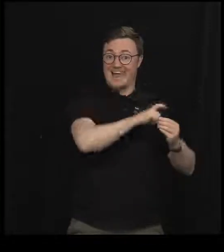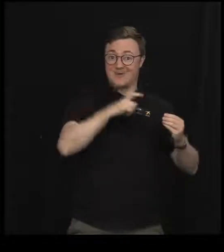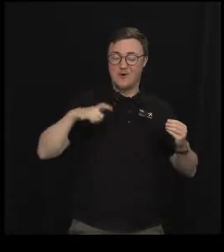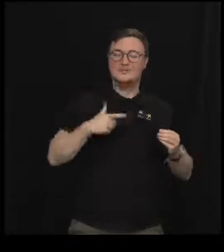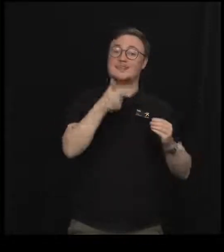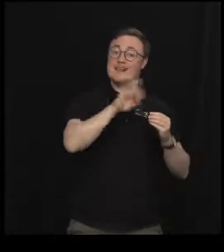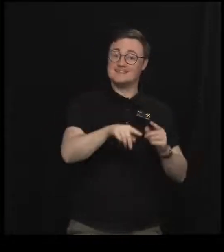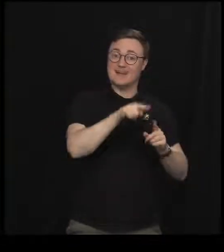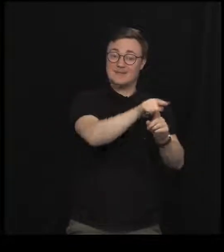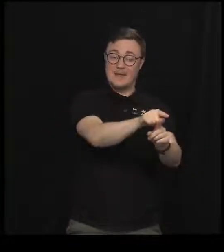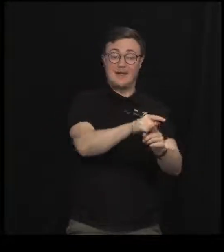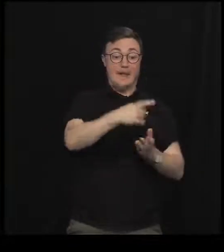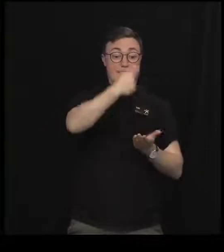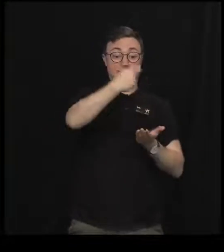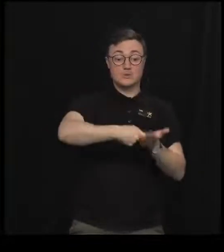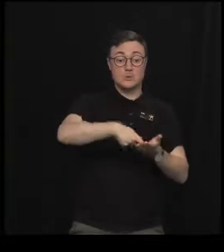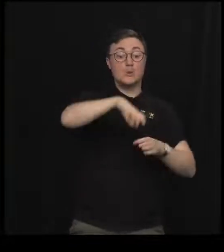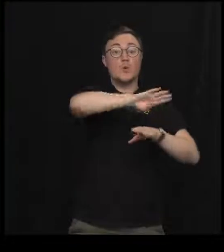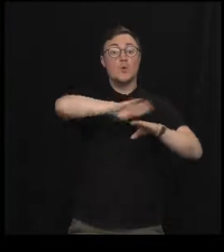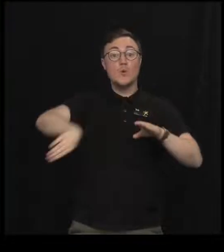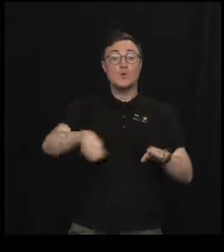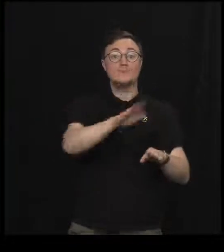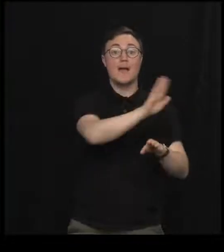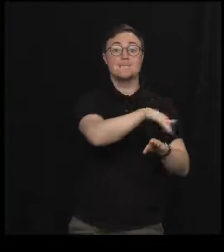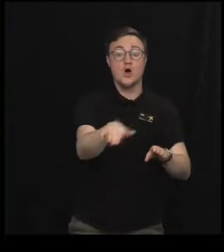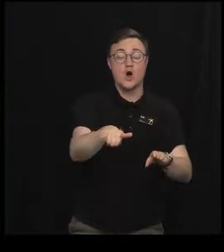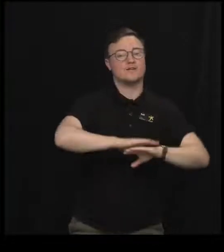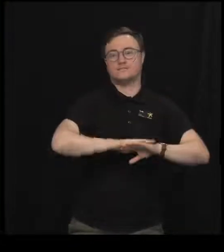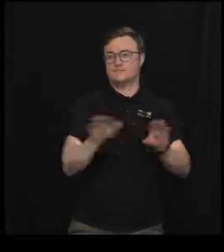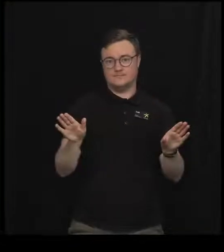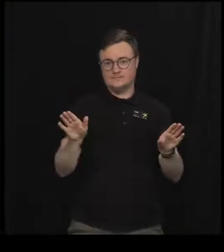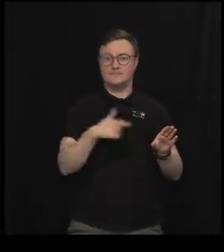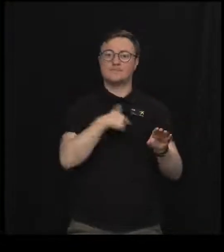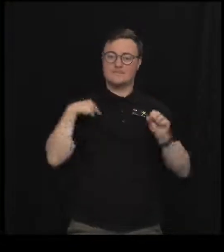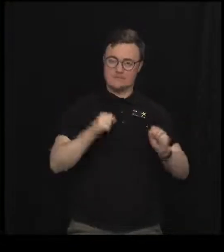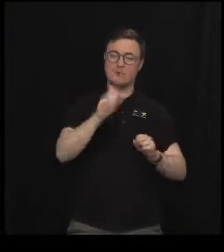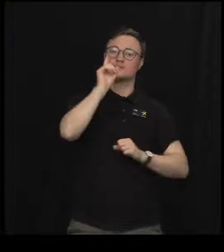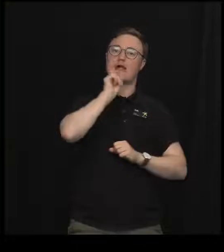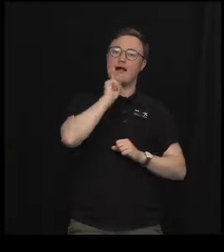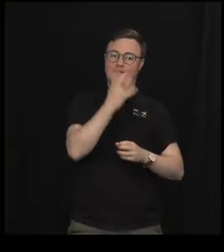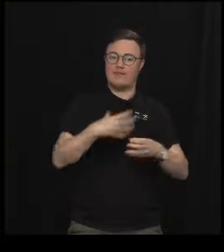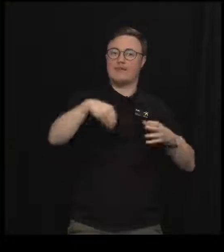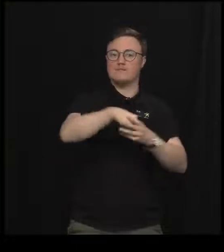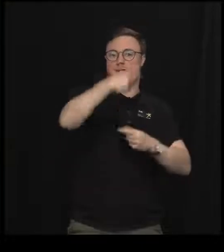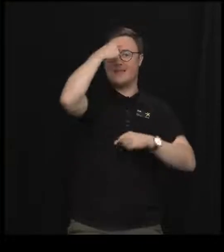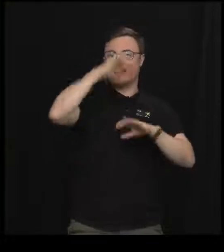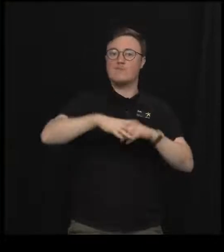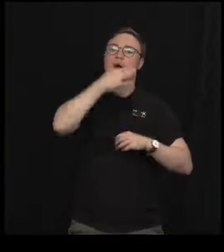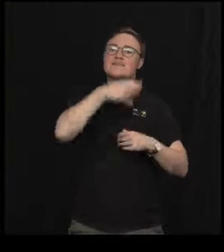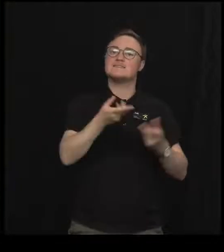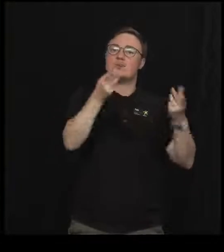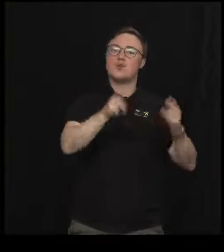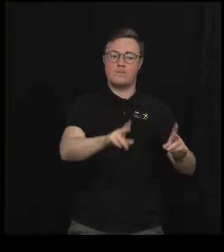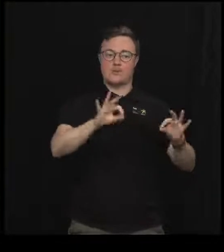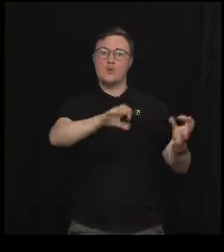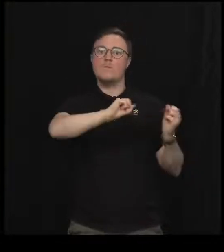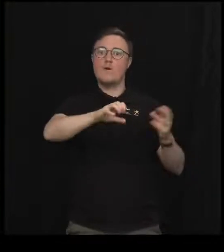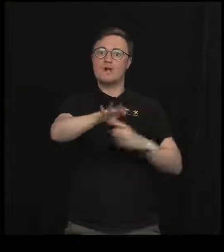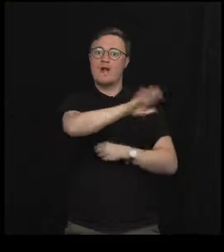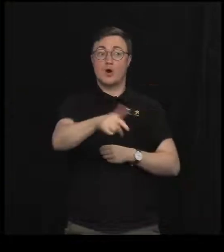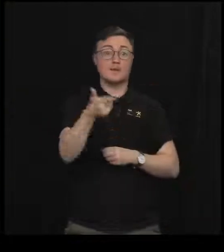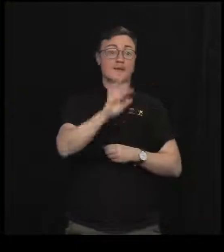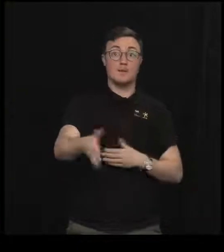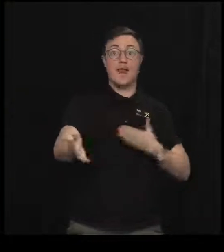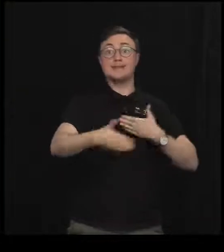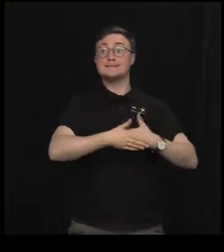no decision without a children's right assessment, children's risk assessment. We cannot close schools